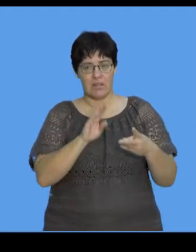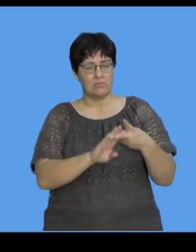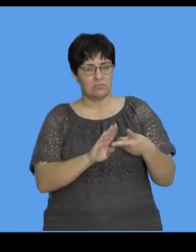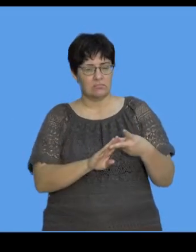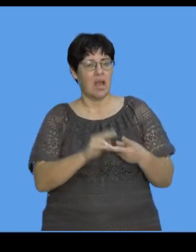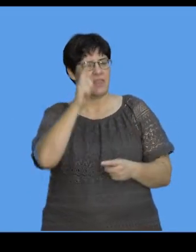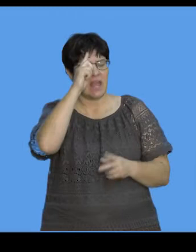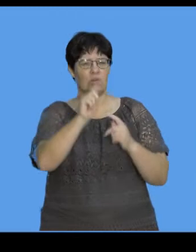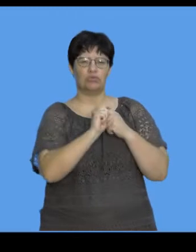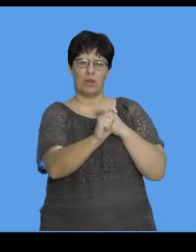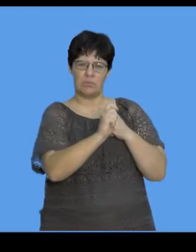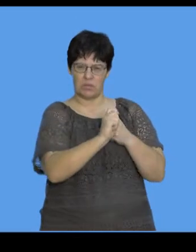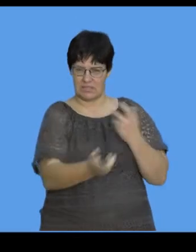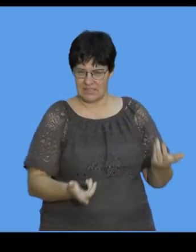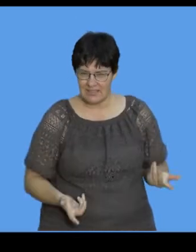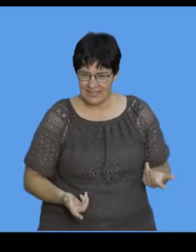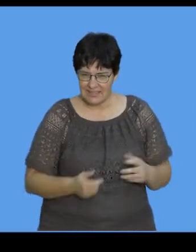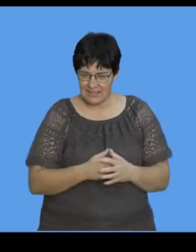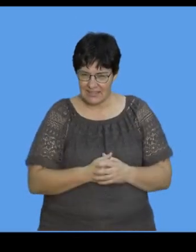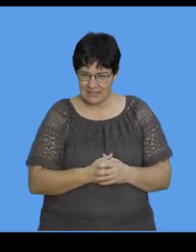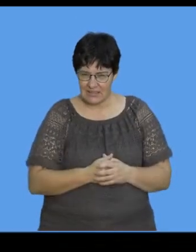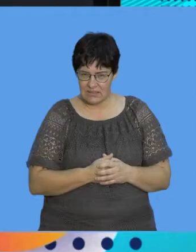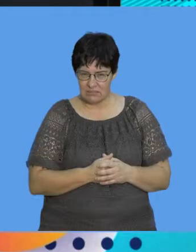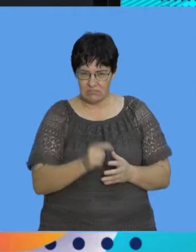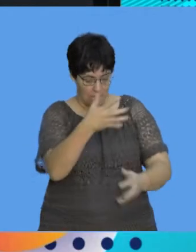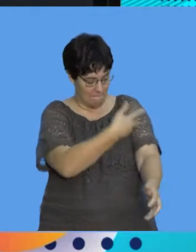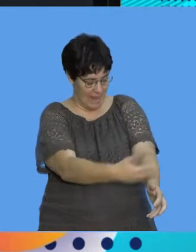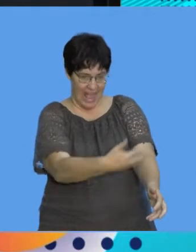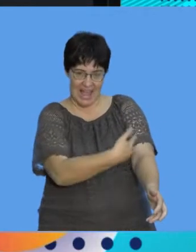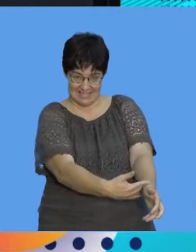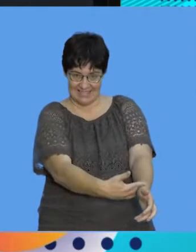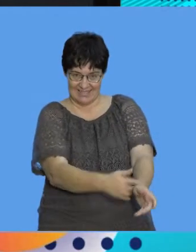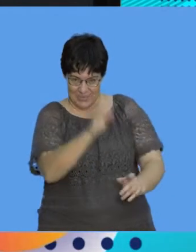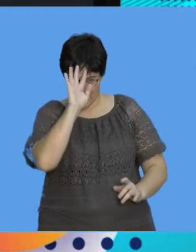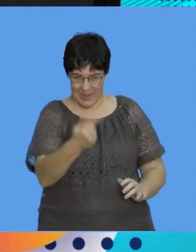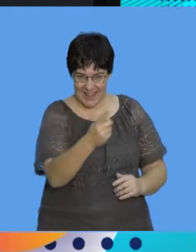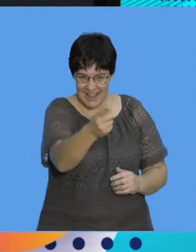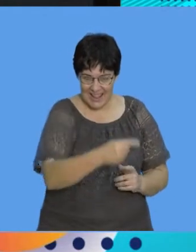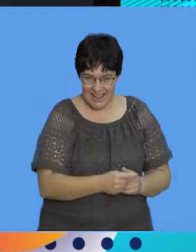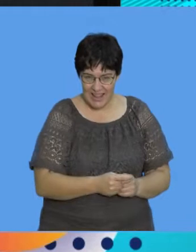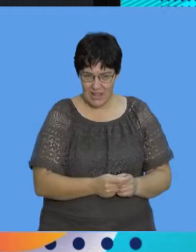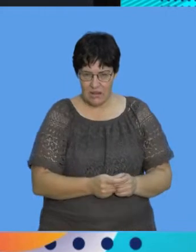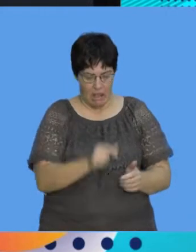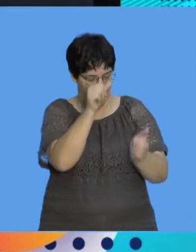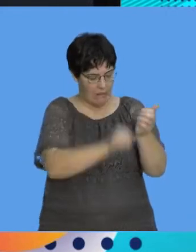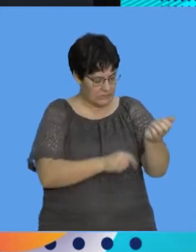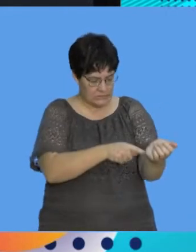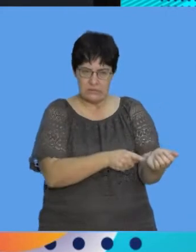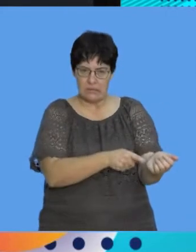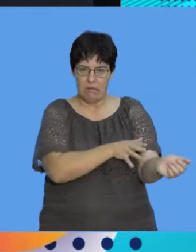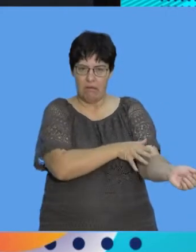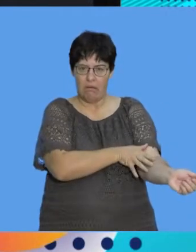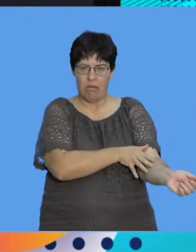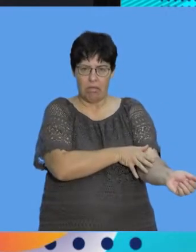transport. Transport, blood. So I'm sure some of you have cut yourself before. What happens if the blood,